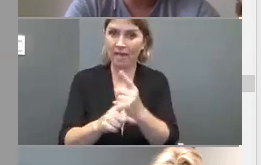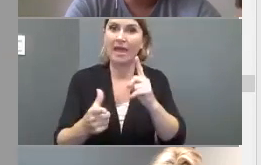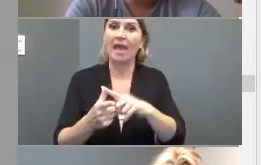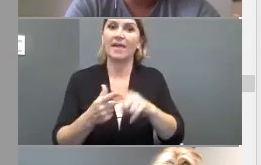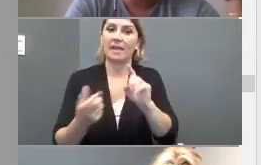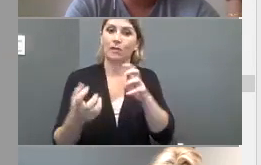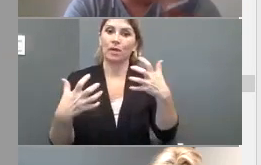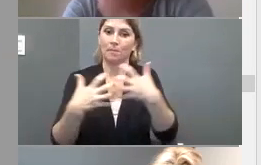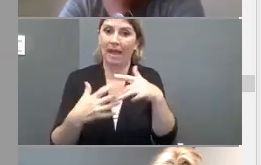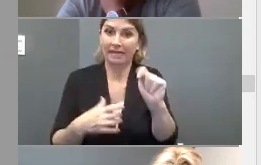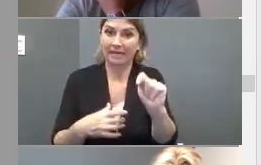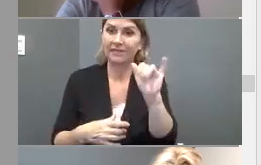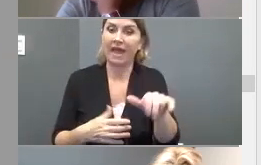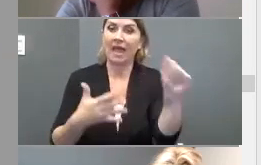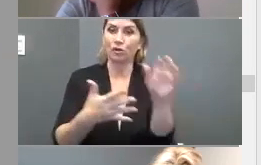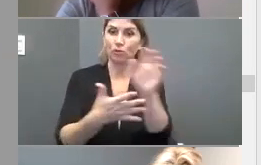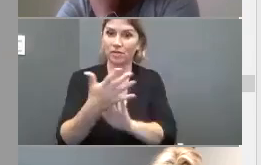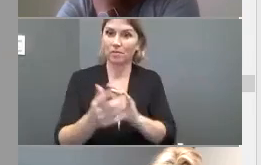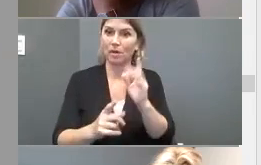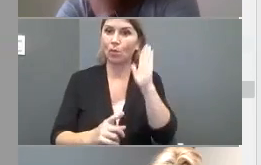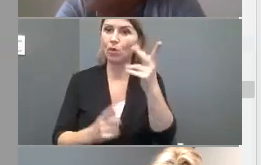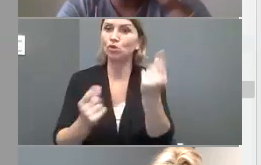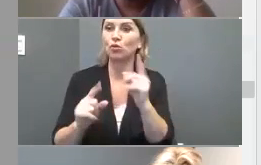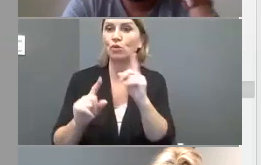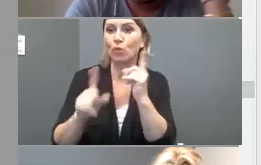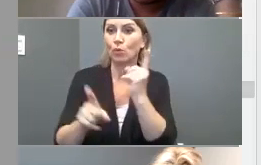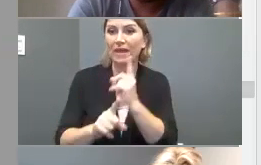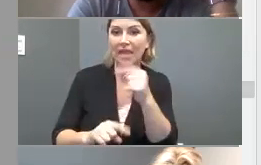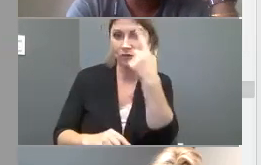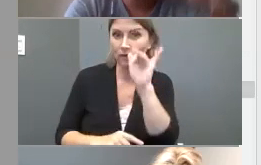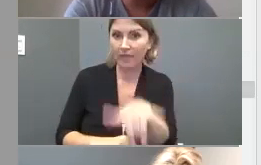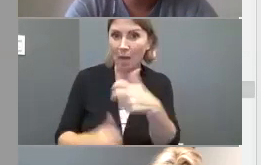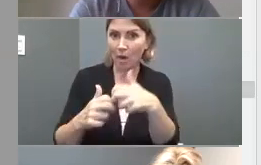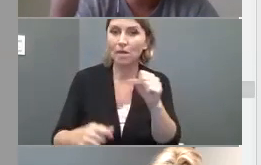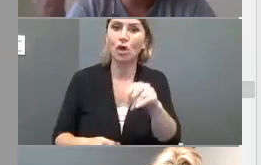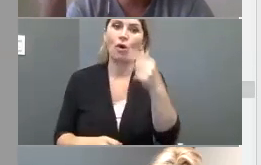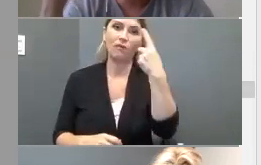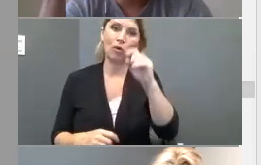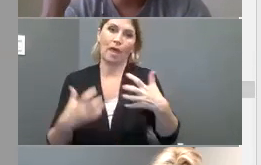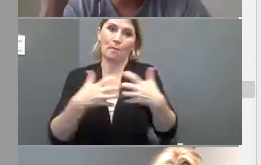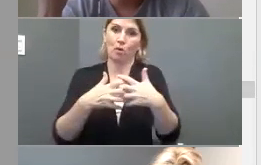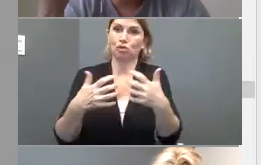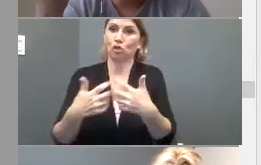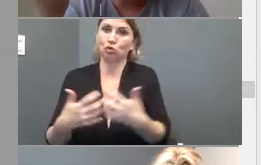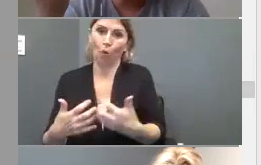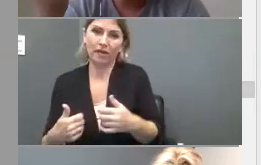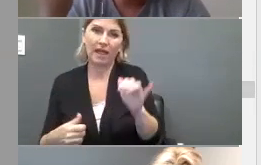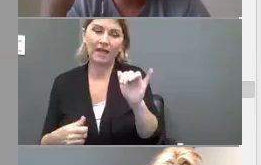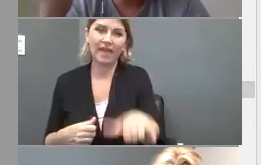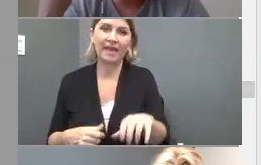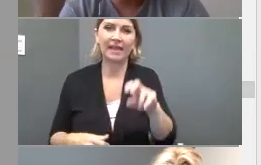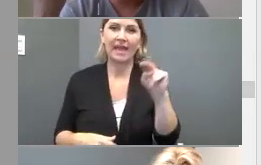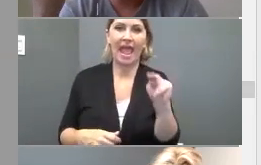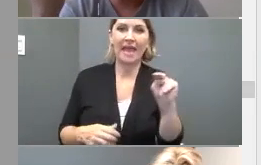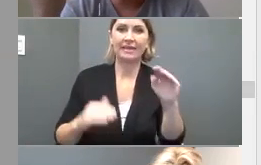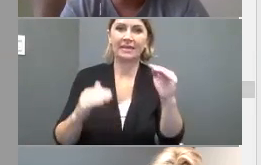the algorithm should give you the correct answer for the original problem. So in case of merge sort, the base case is if n equals to 1, if